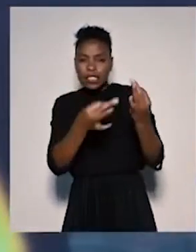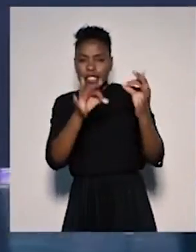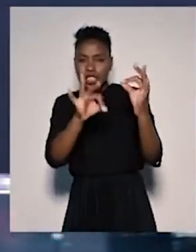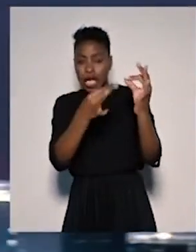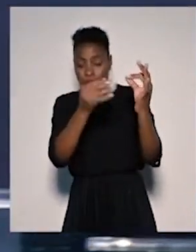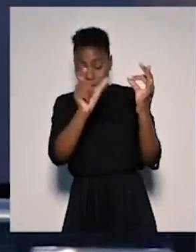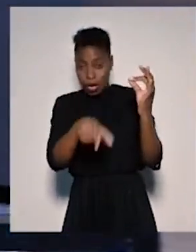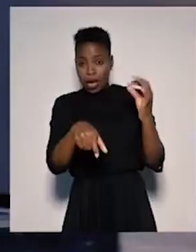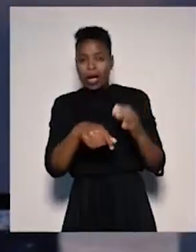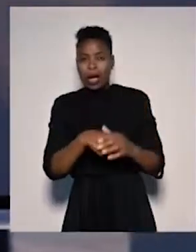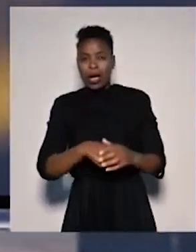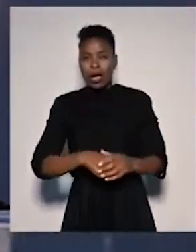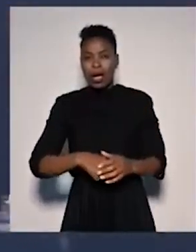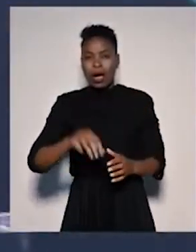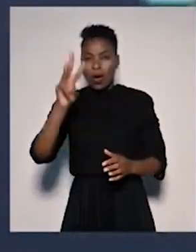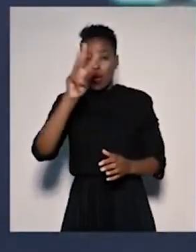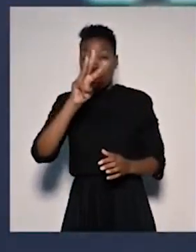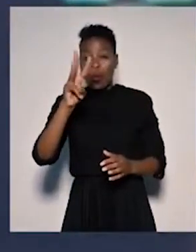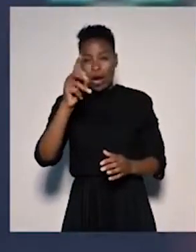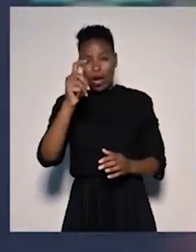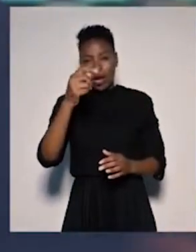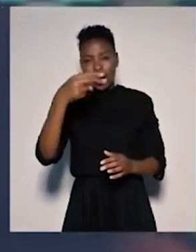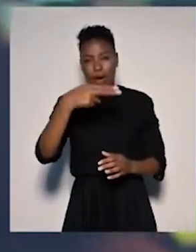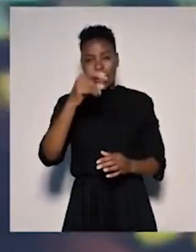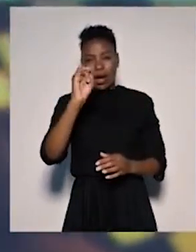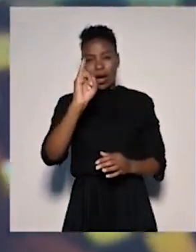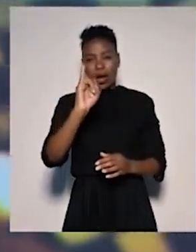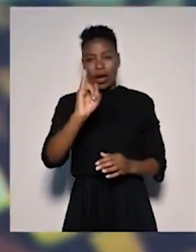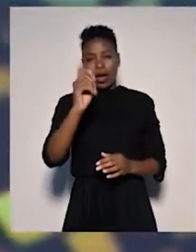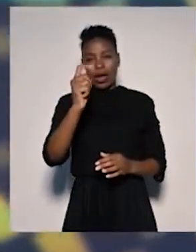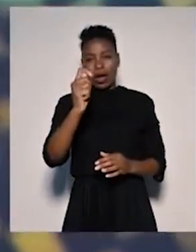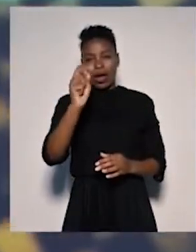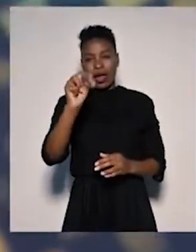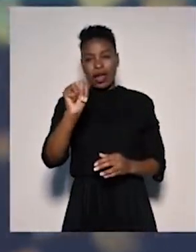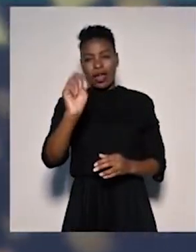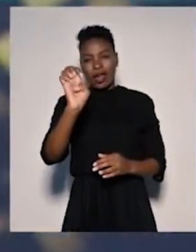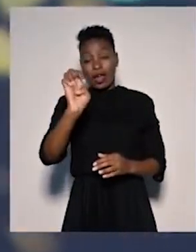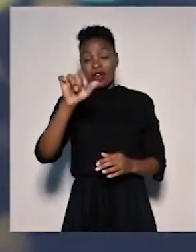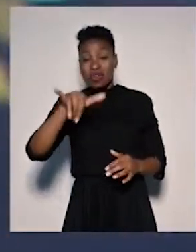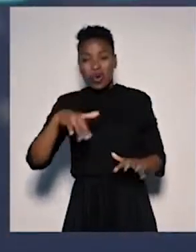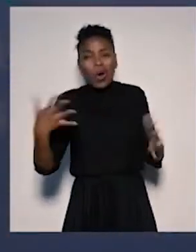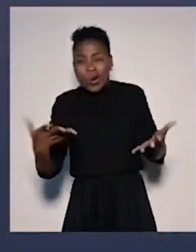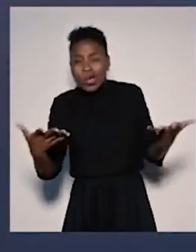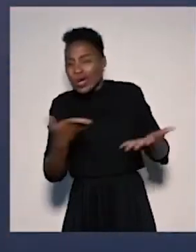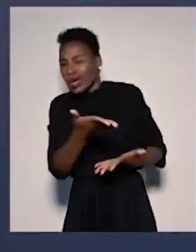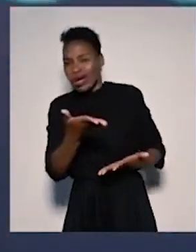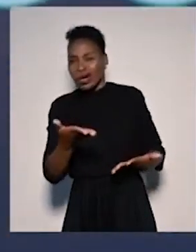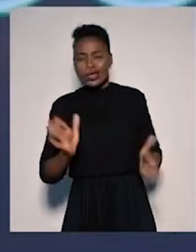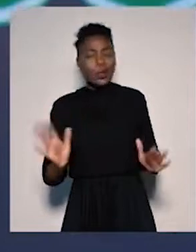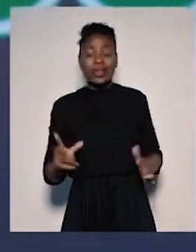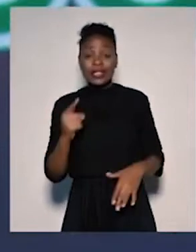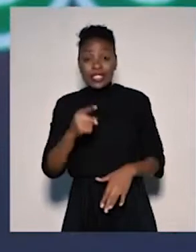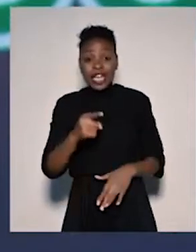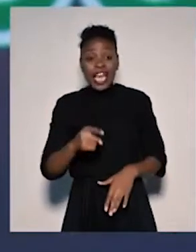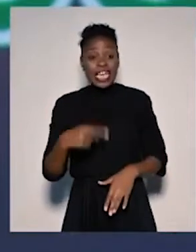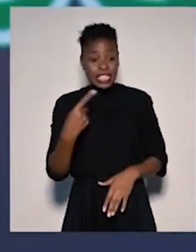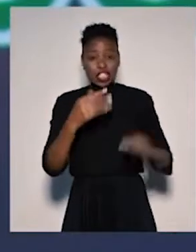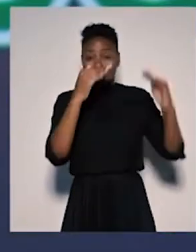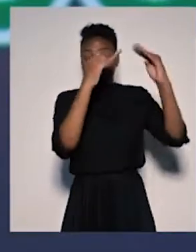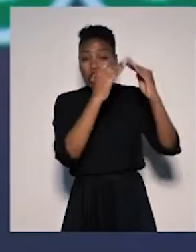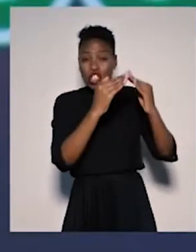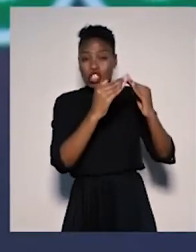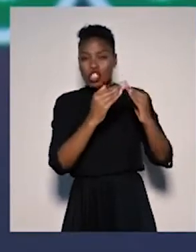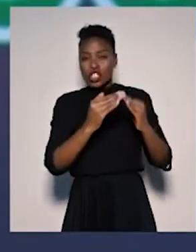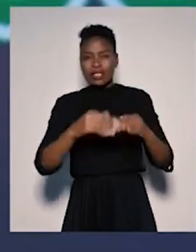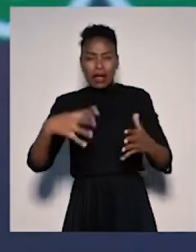bottom, where were they? That's what the world will do to you. Where were they? They were not there. It was her church that had to pick